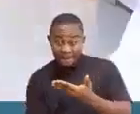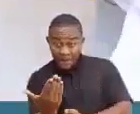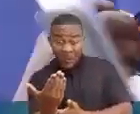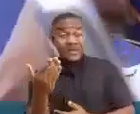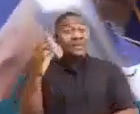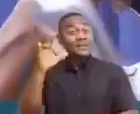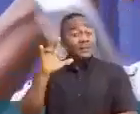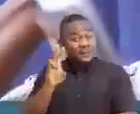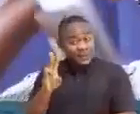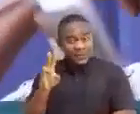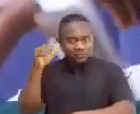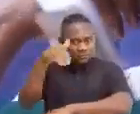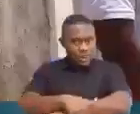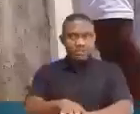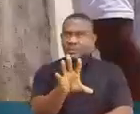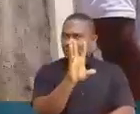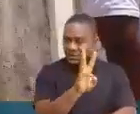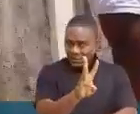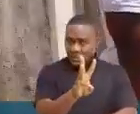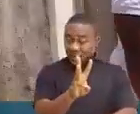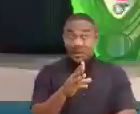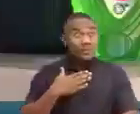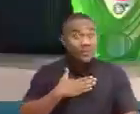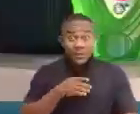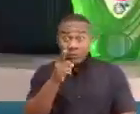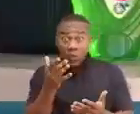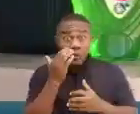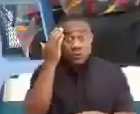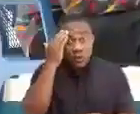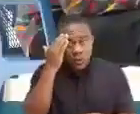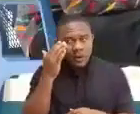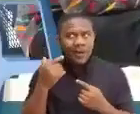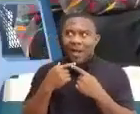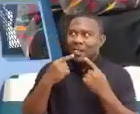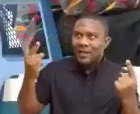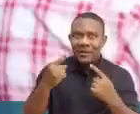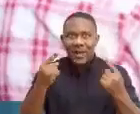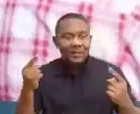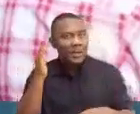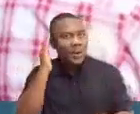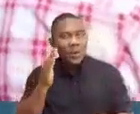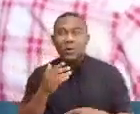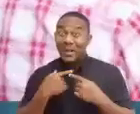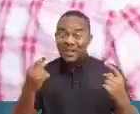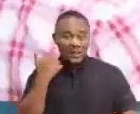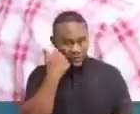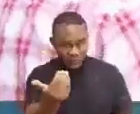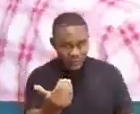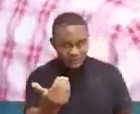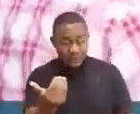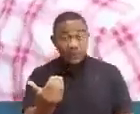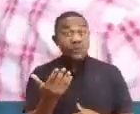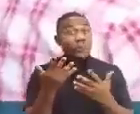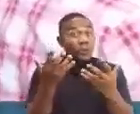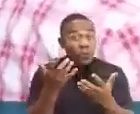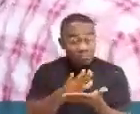protection protocols like wearing of face masks, temperature checks, washing of hands, social distancing and hand sanitizing